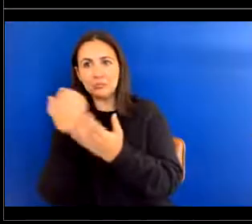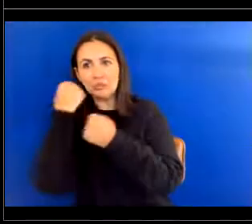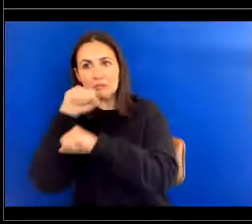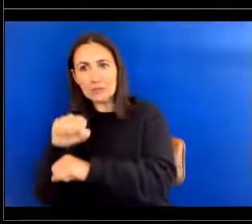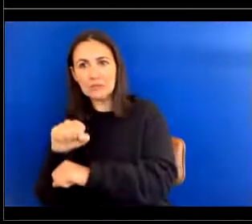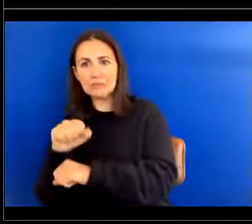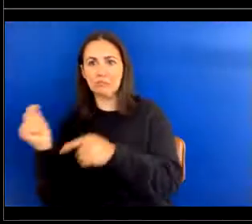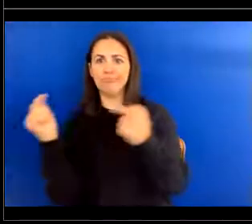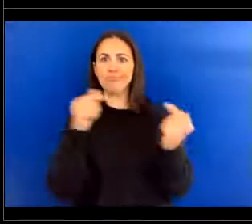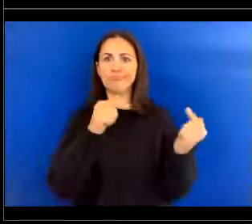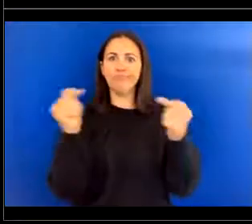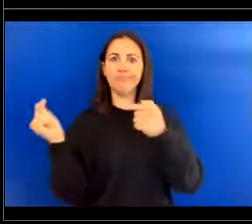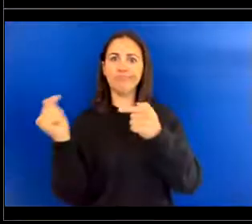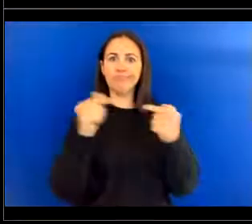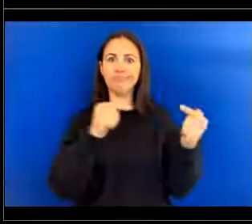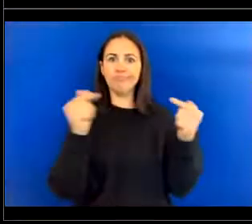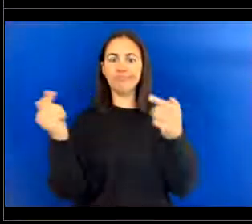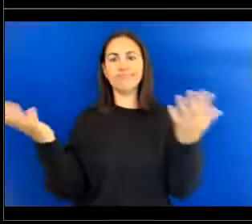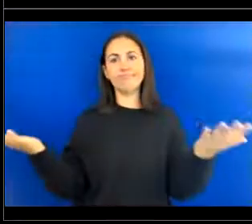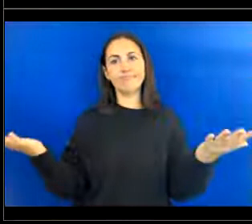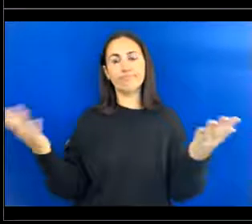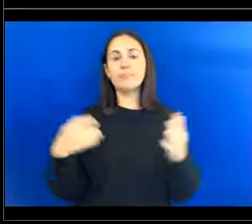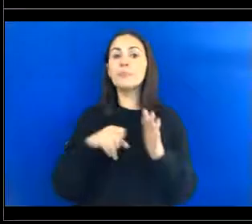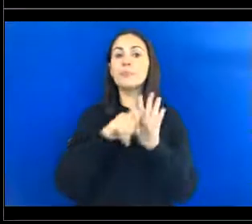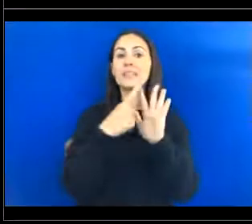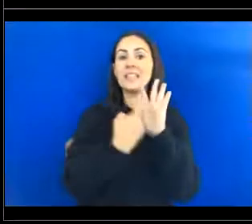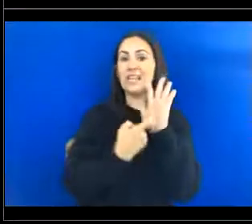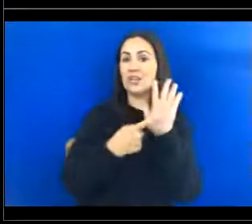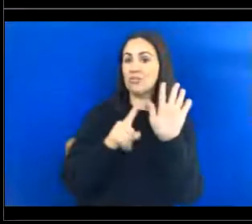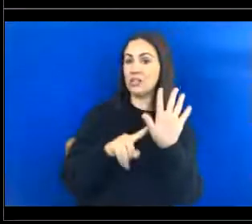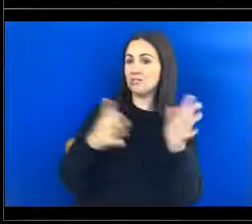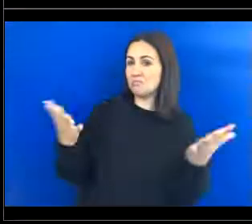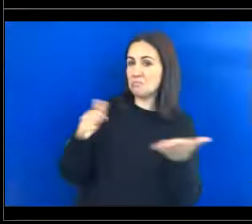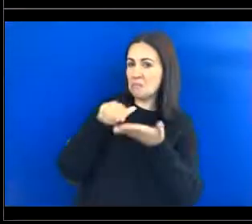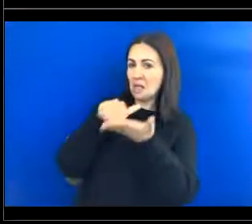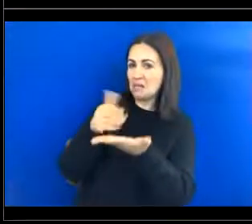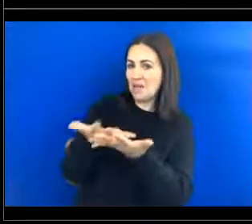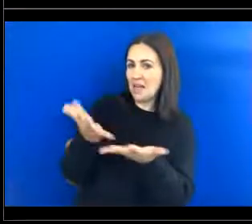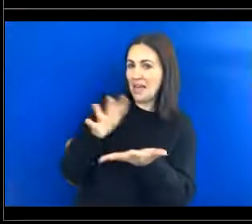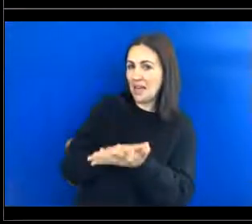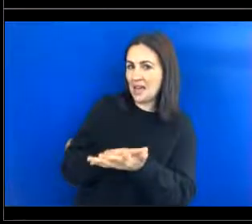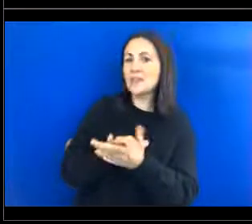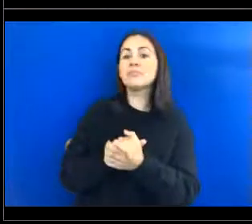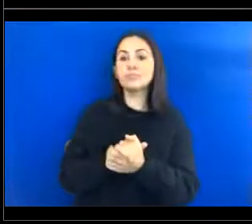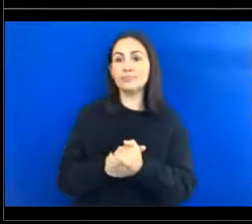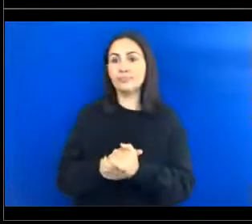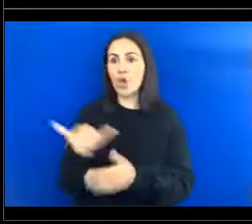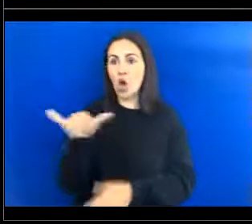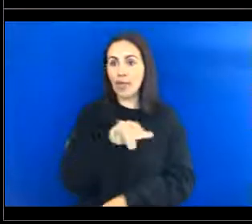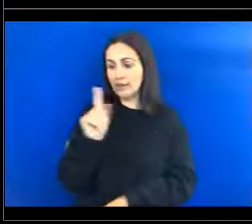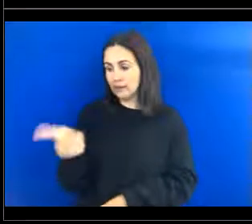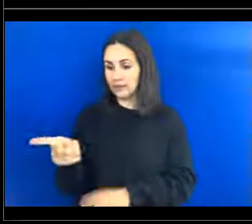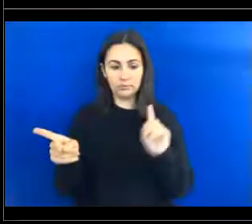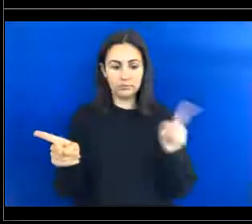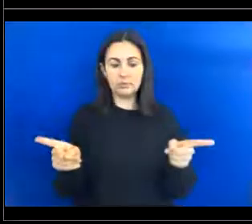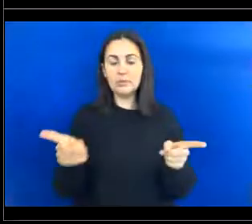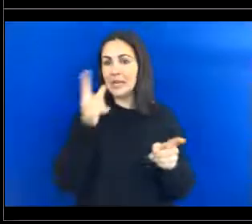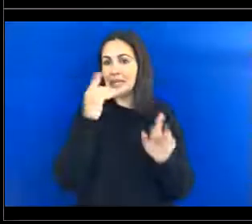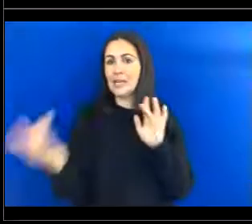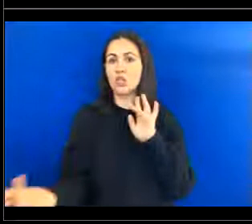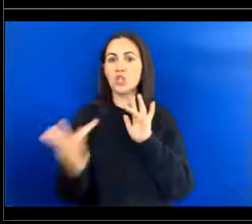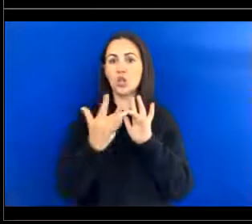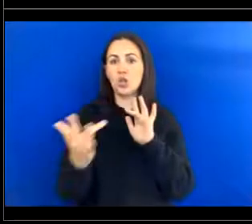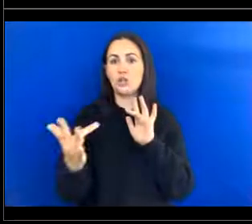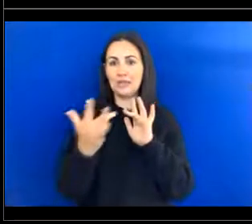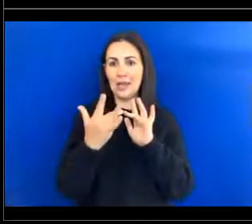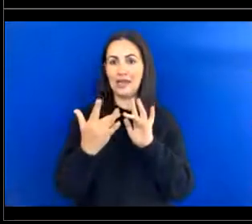help them? Okay, so either one of those people can contact us directly, and we do an intake